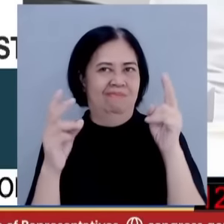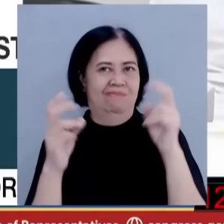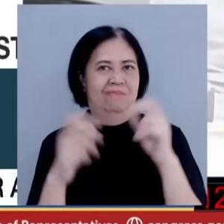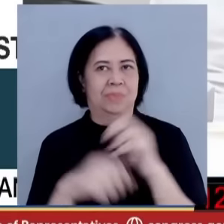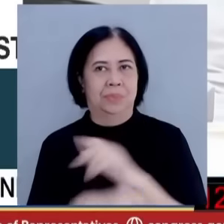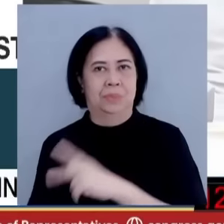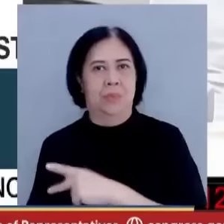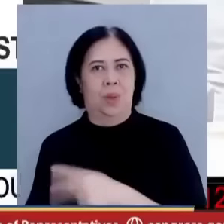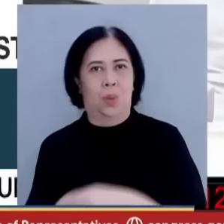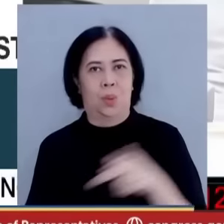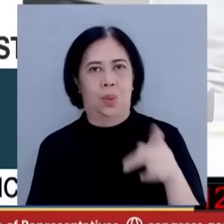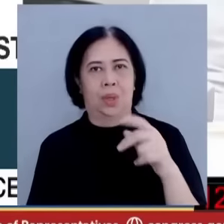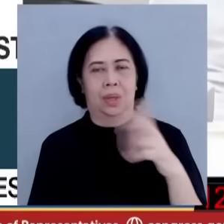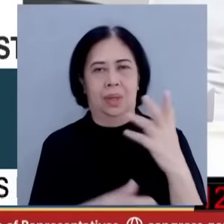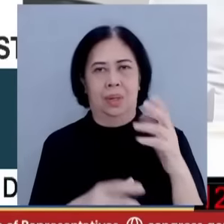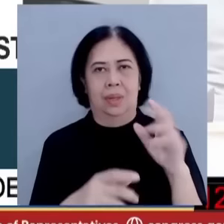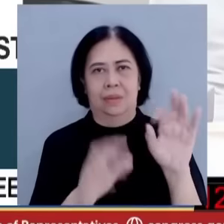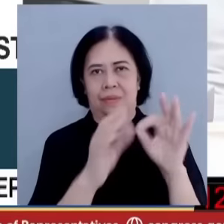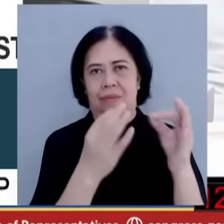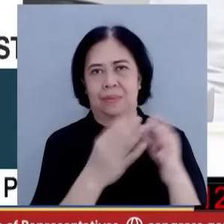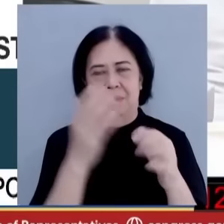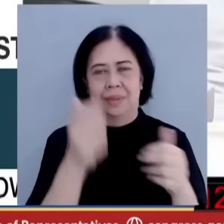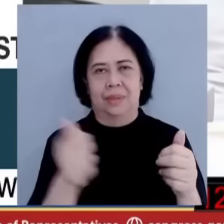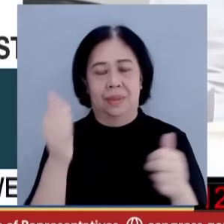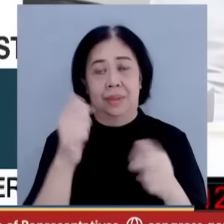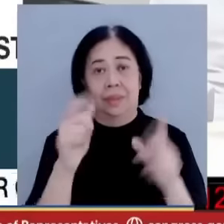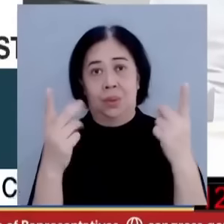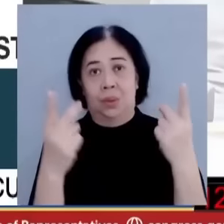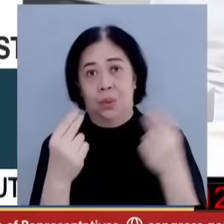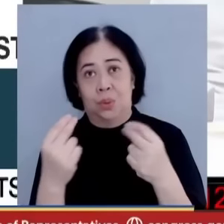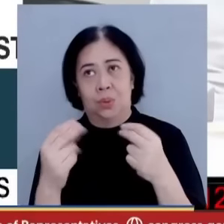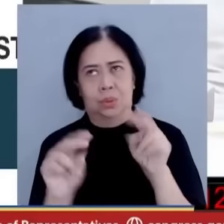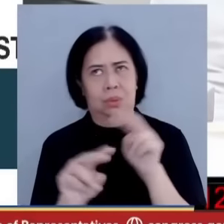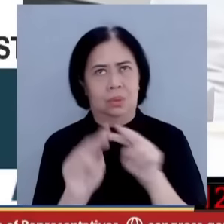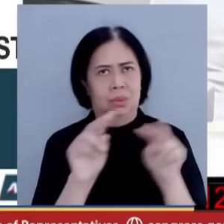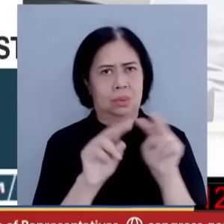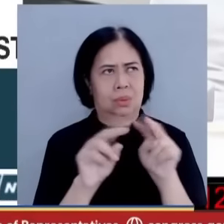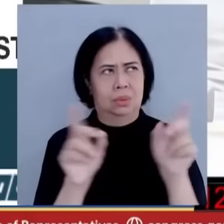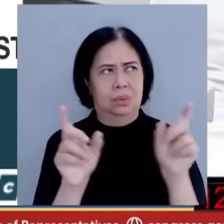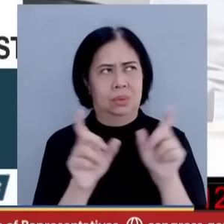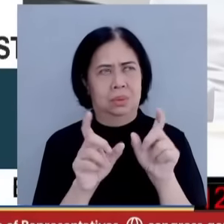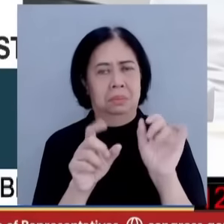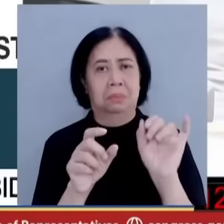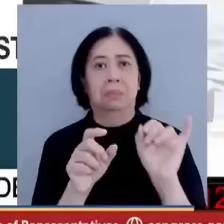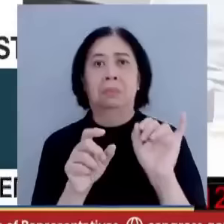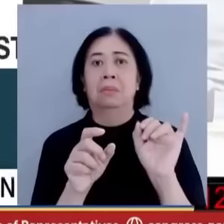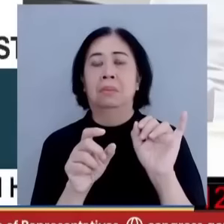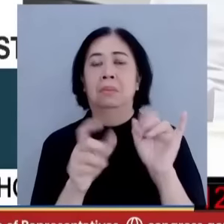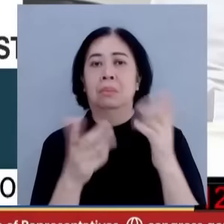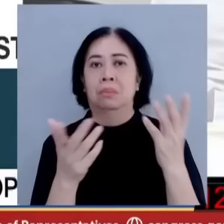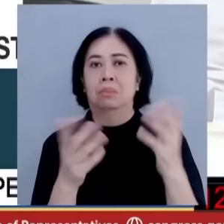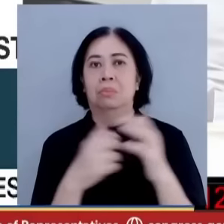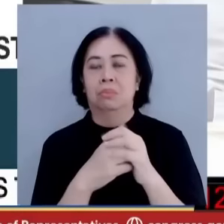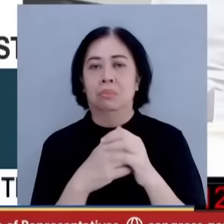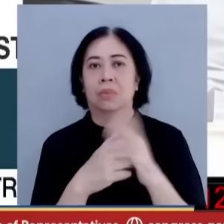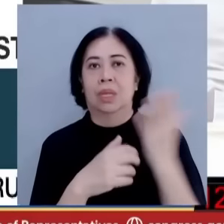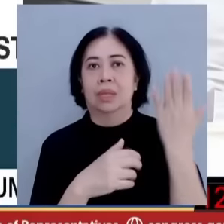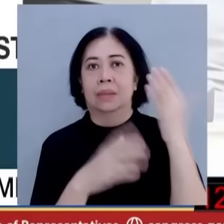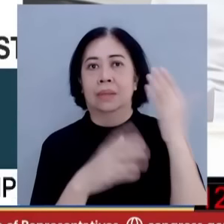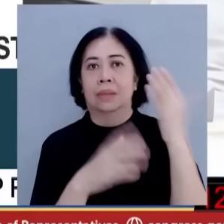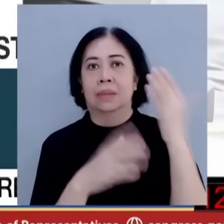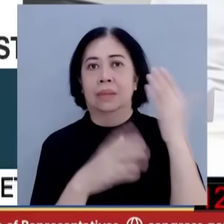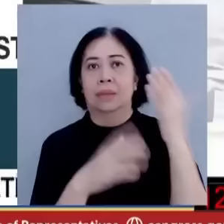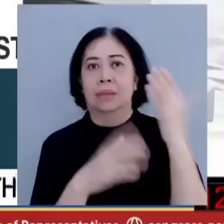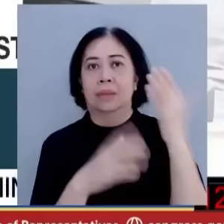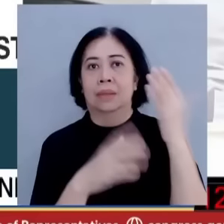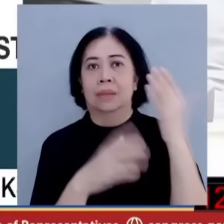some would disagree with me, but all you have to do is really put the two and two things together, what the former president has been doing and